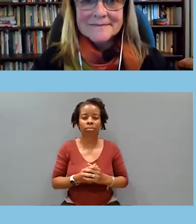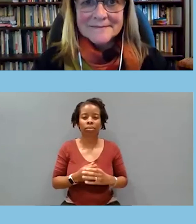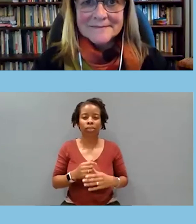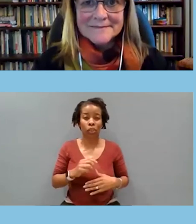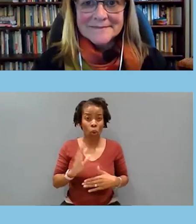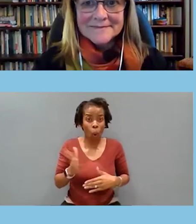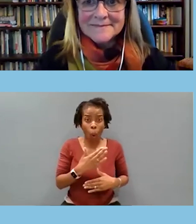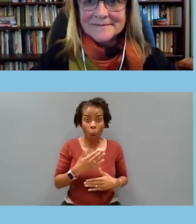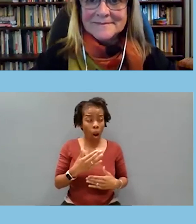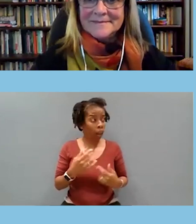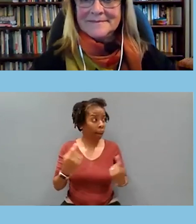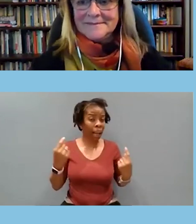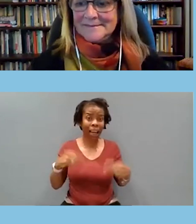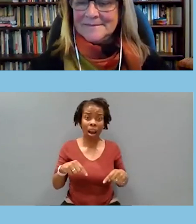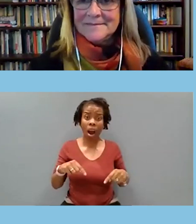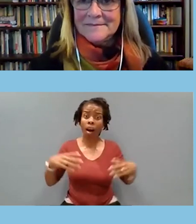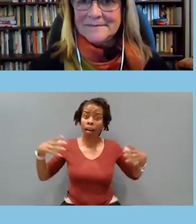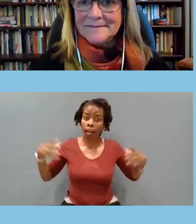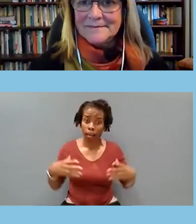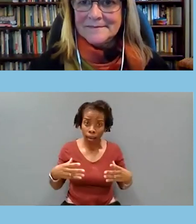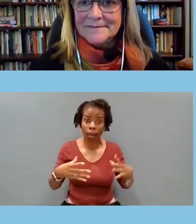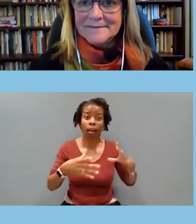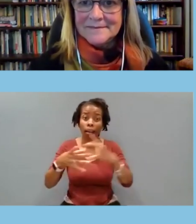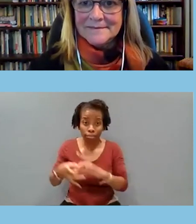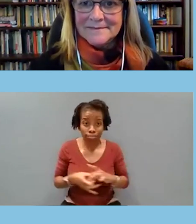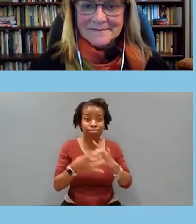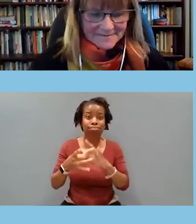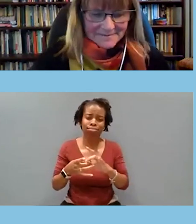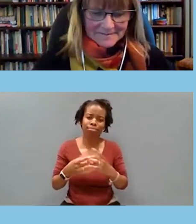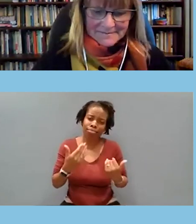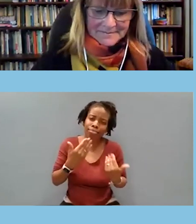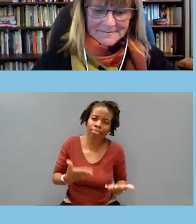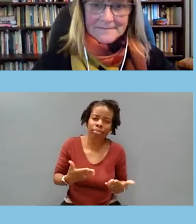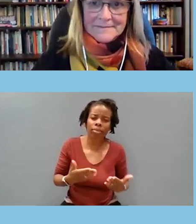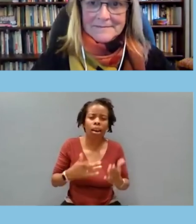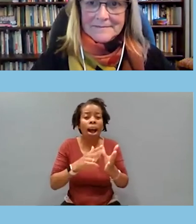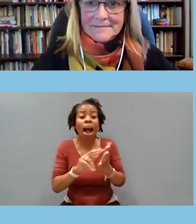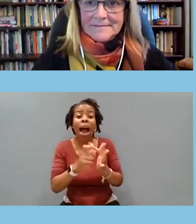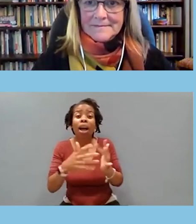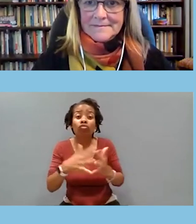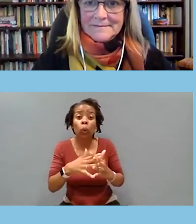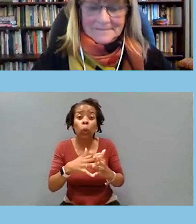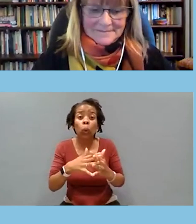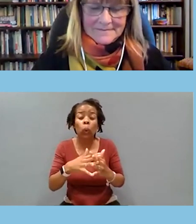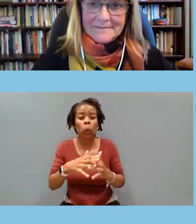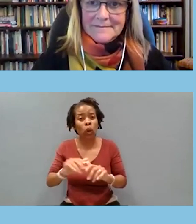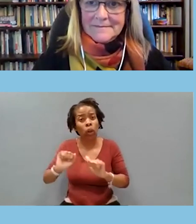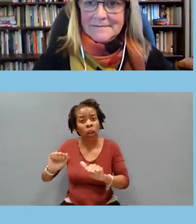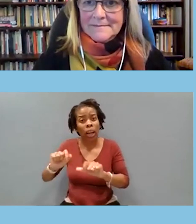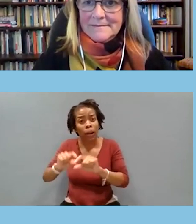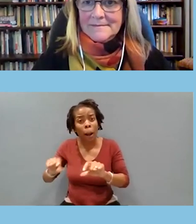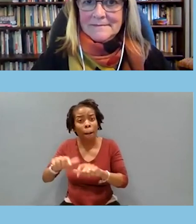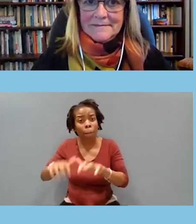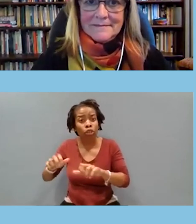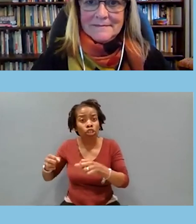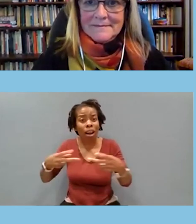bodies being together in doing all of this, and thank you for that. And to thank Andrew for his captioning. And I love